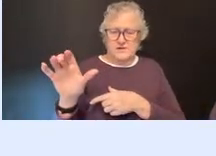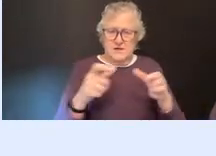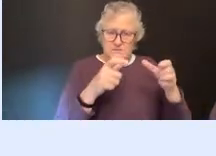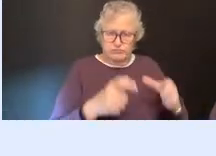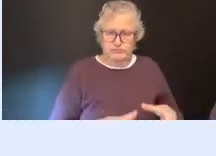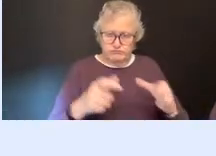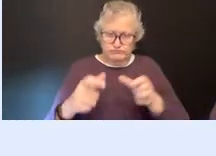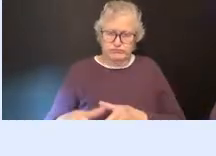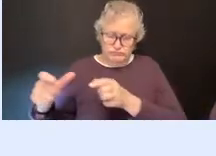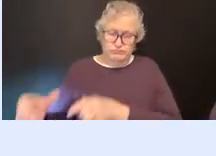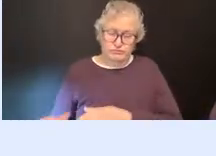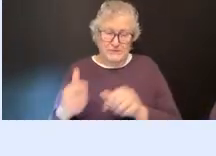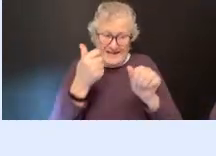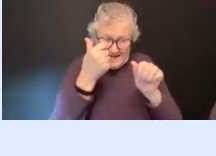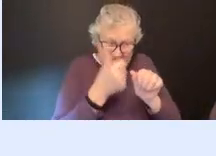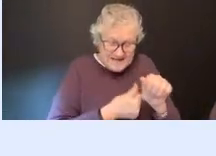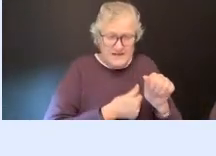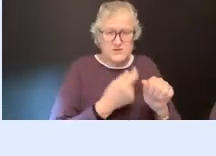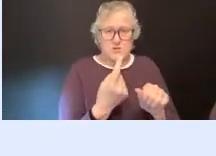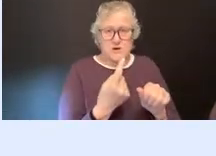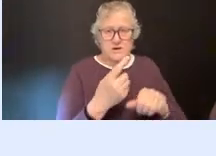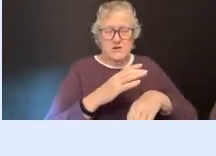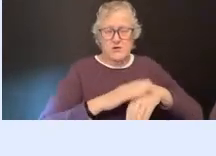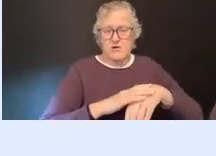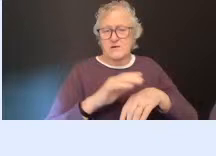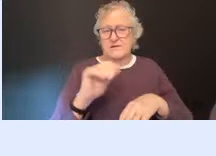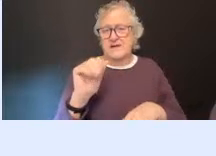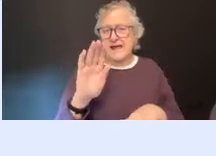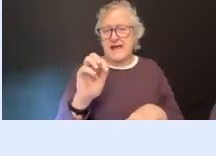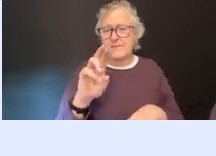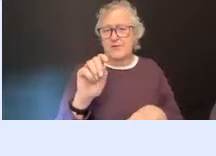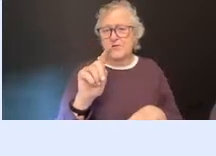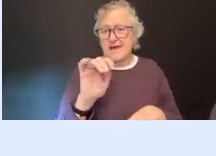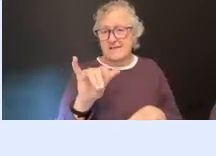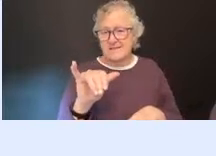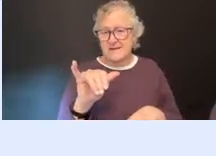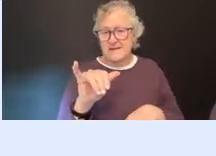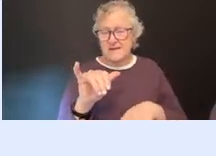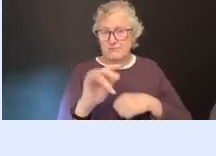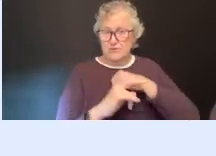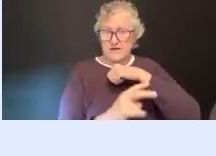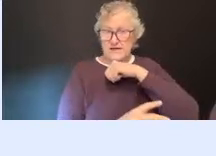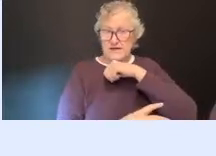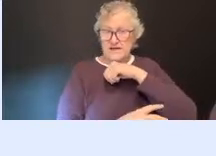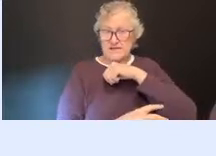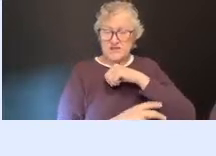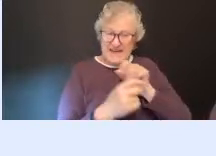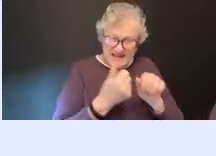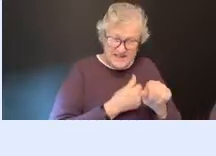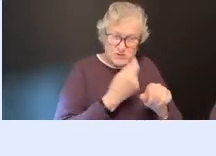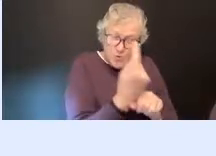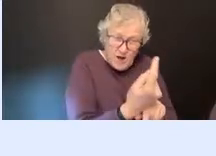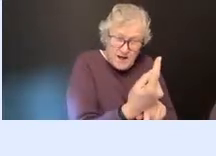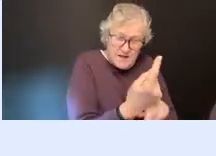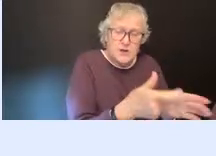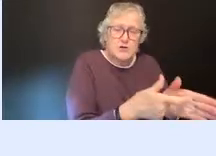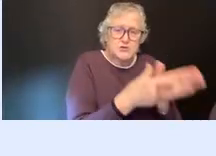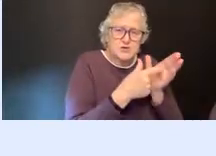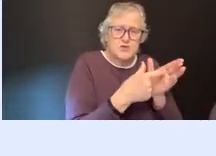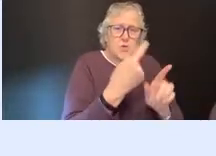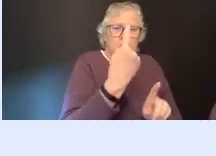on the Abernathy Bridge took 1 month. The Columbia River has only a 4-month in-water work